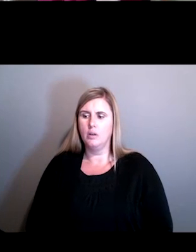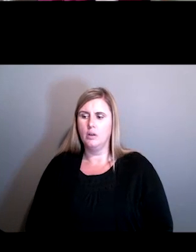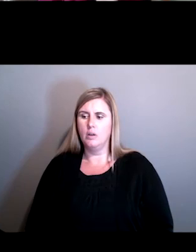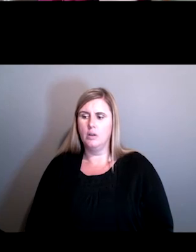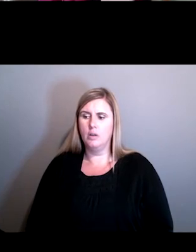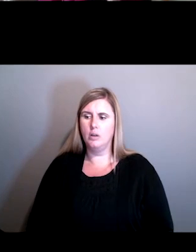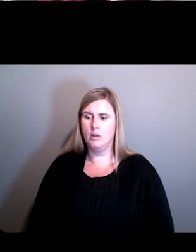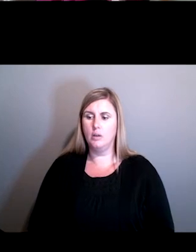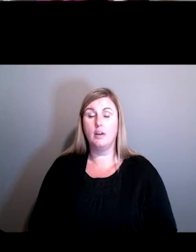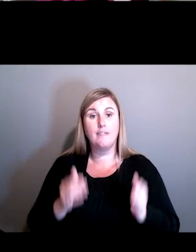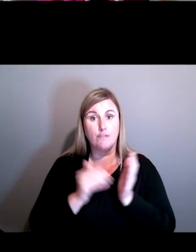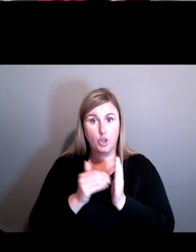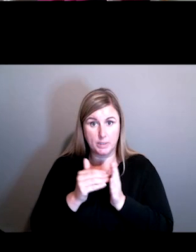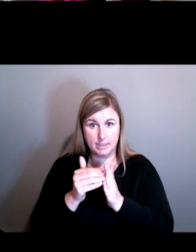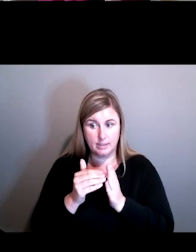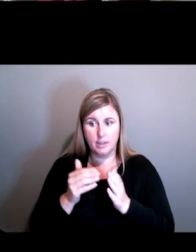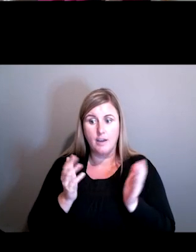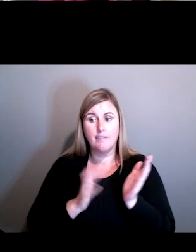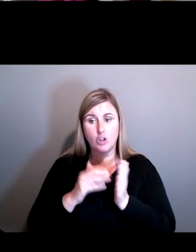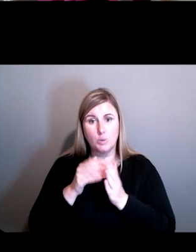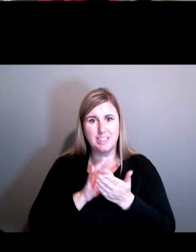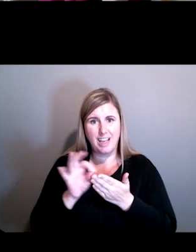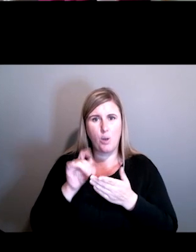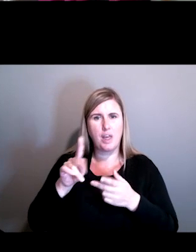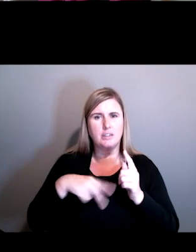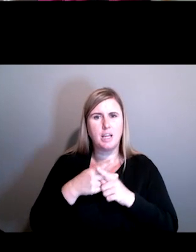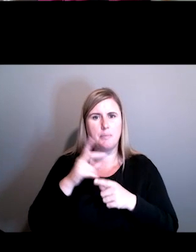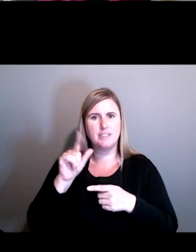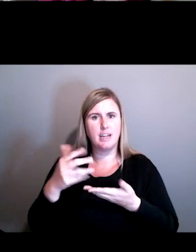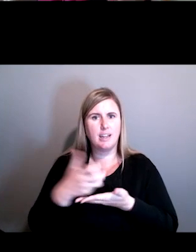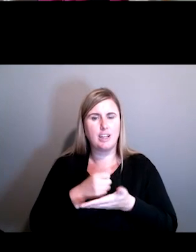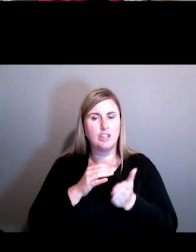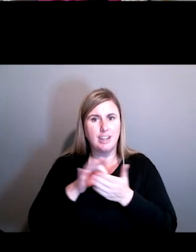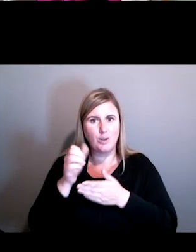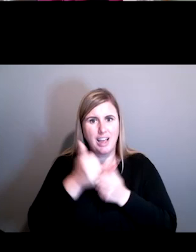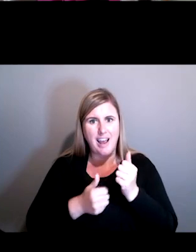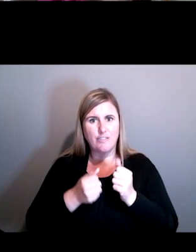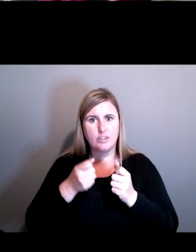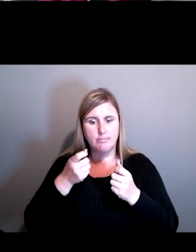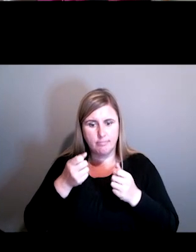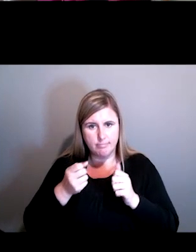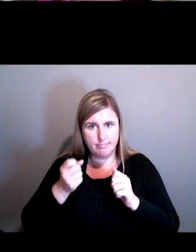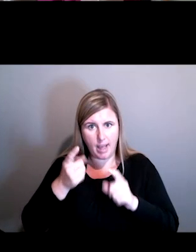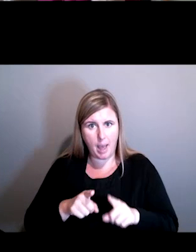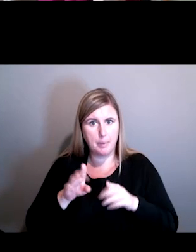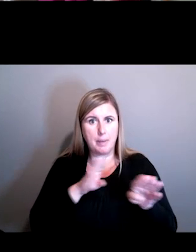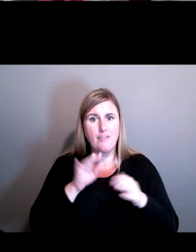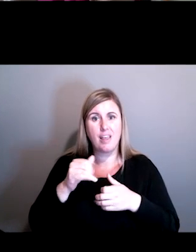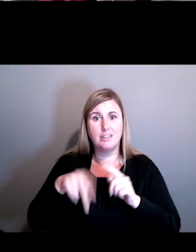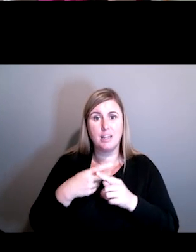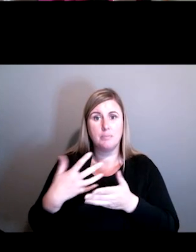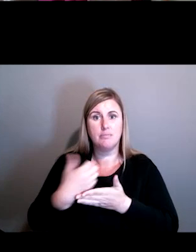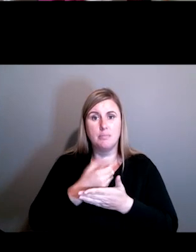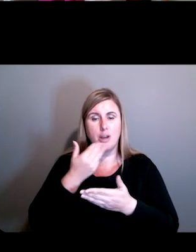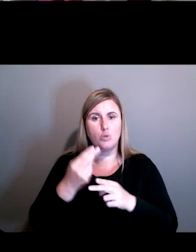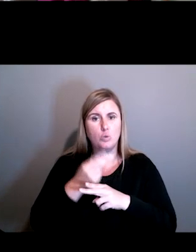Frequency. A frequency count. This type of data collection counts every instance of behavior. This type of data collection is best used for those behaviors that have a